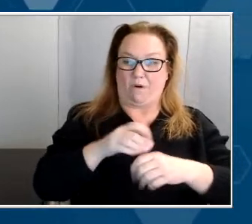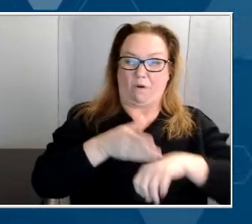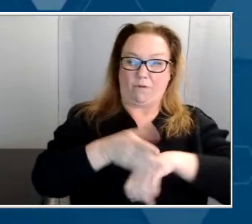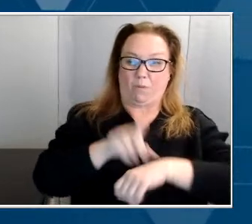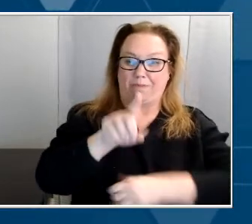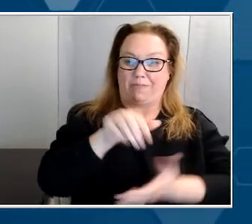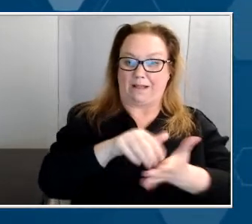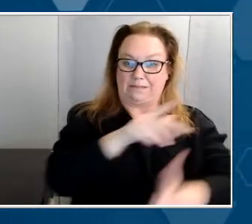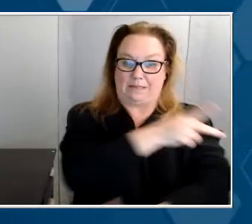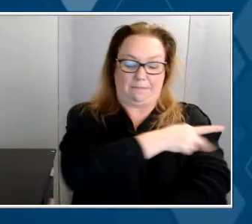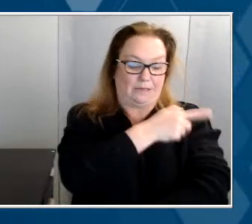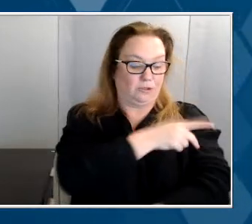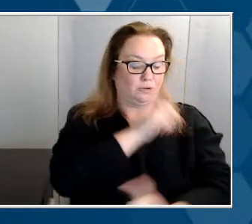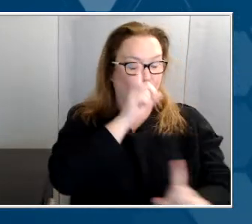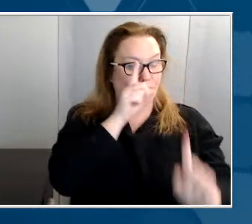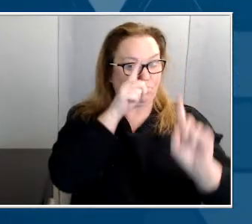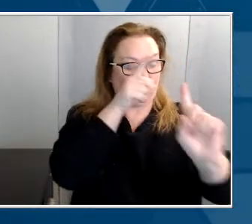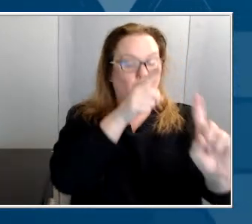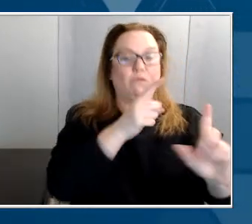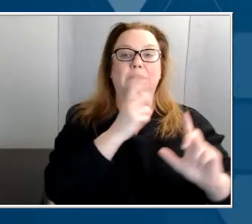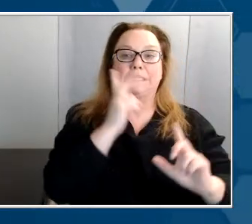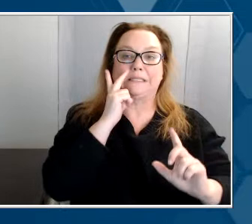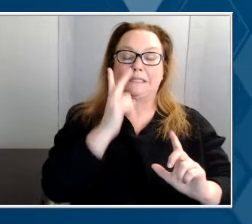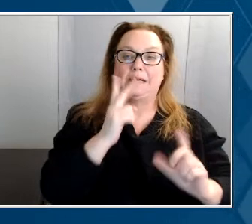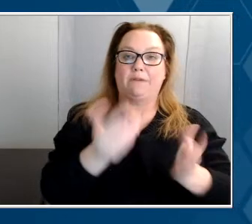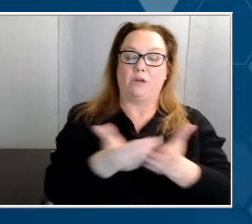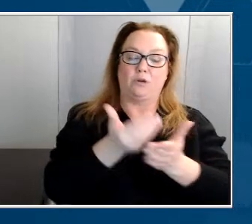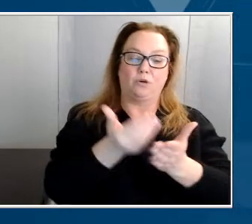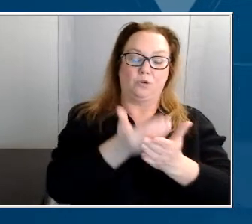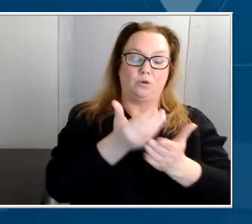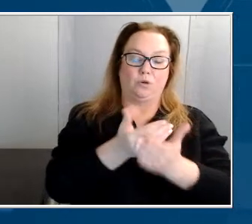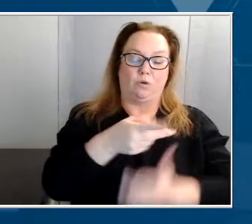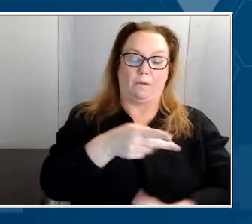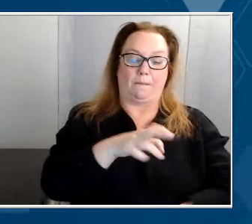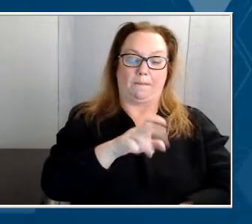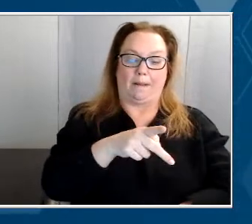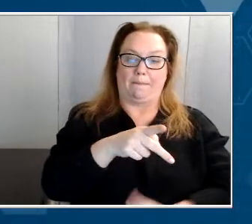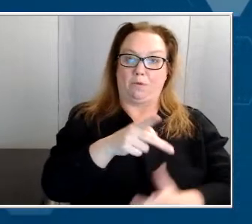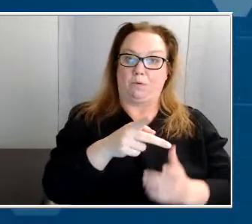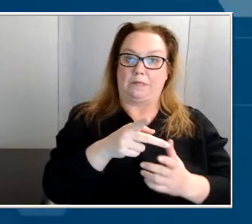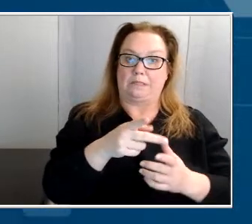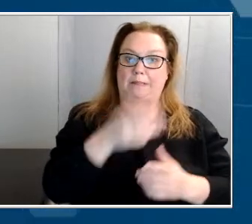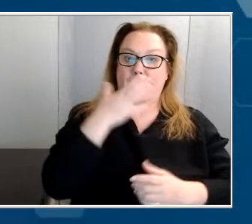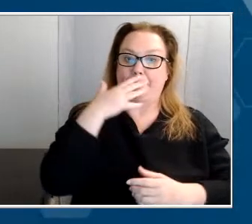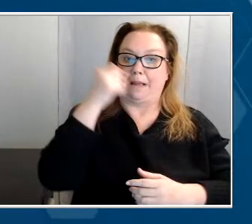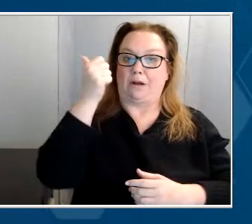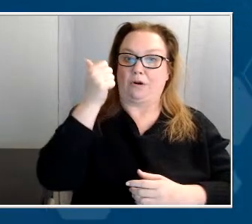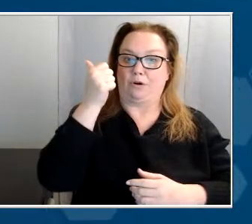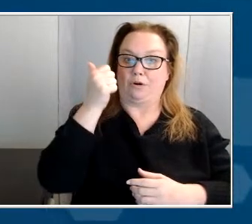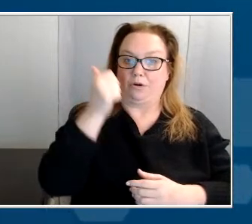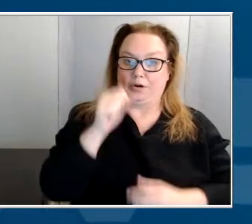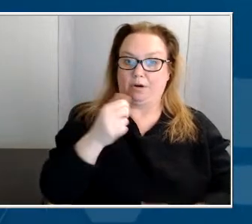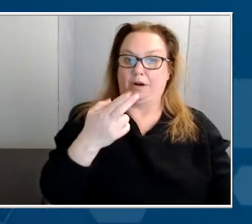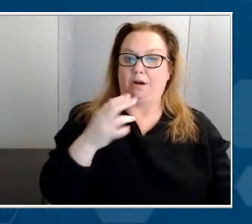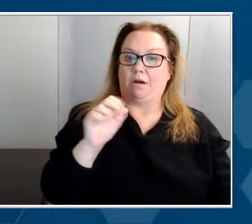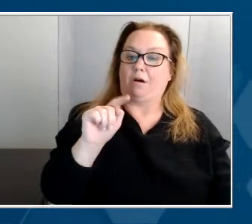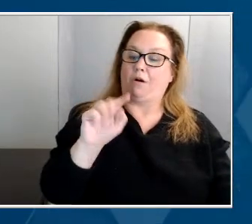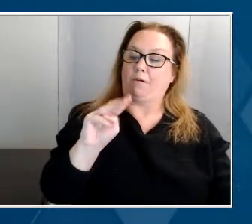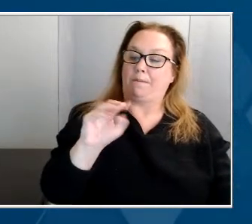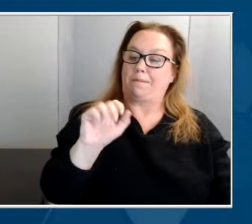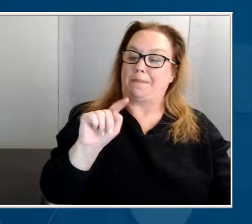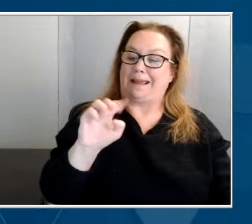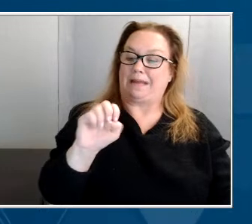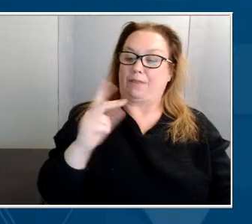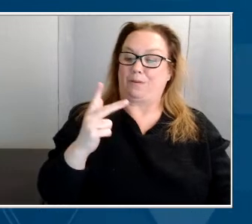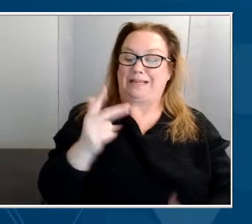original goal was to see if a new type of pump was better. The new pump is called the HeartMate 3. Get